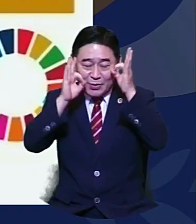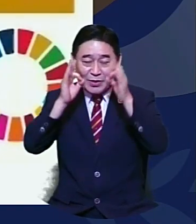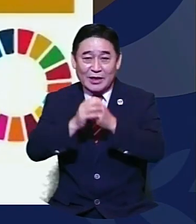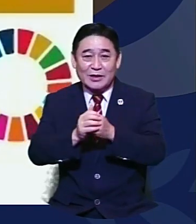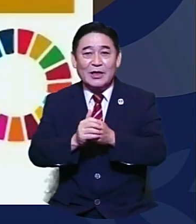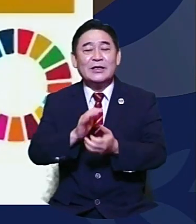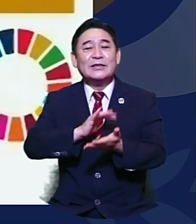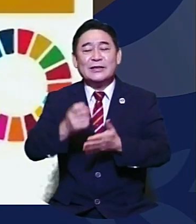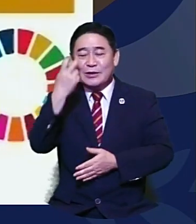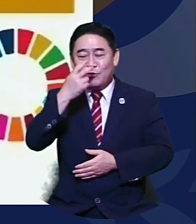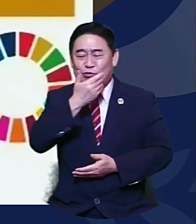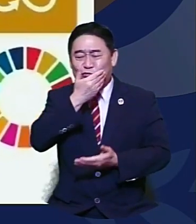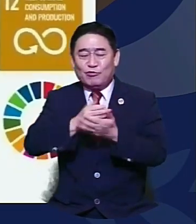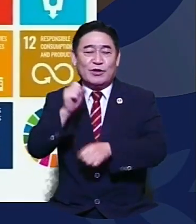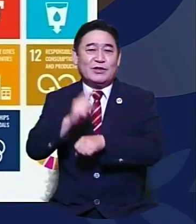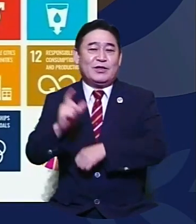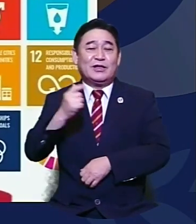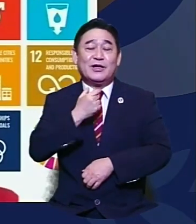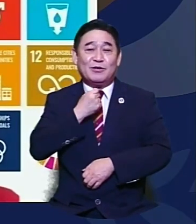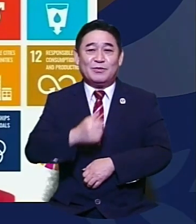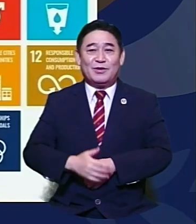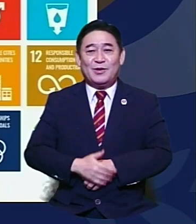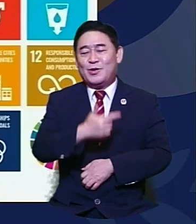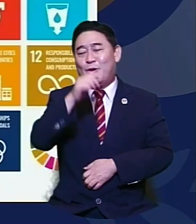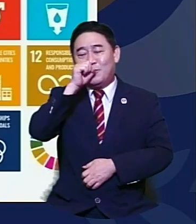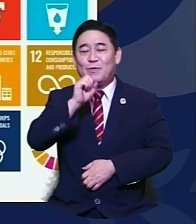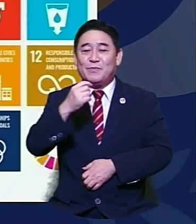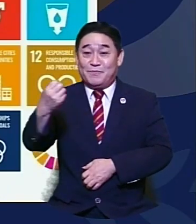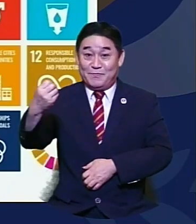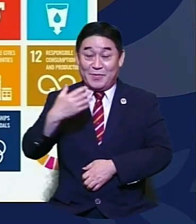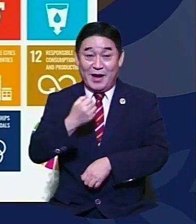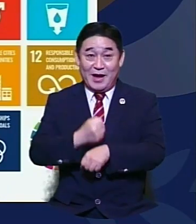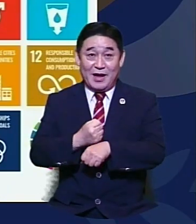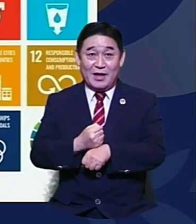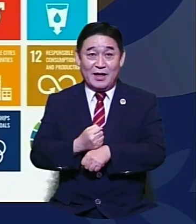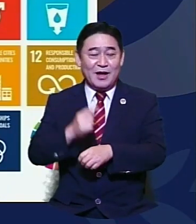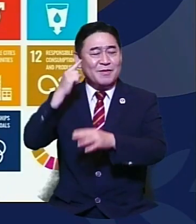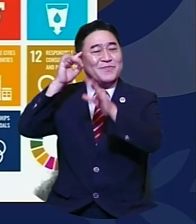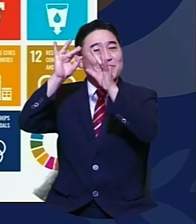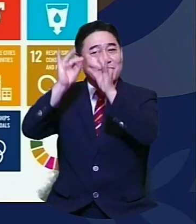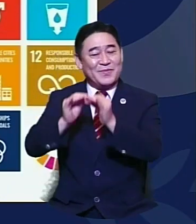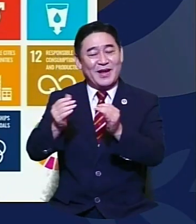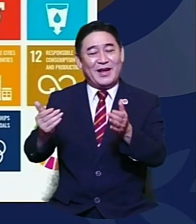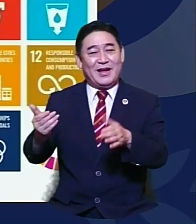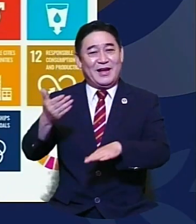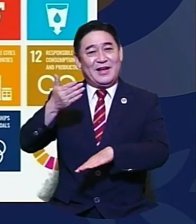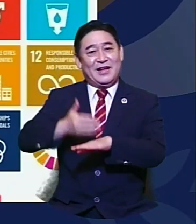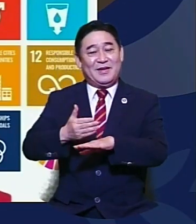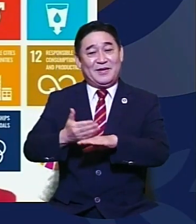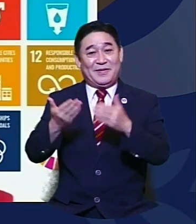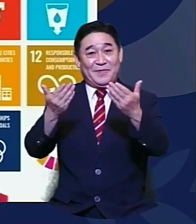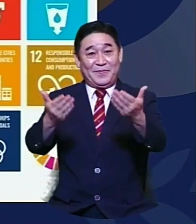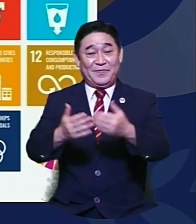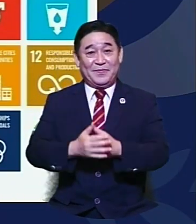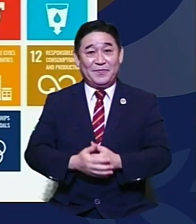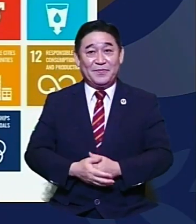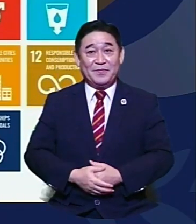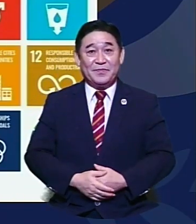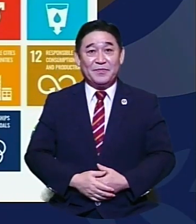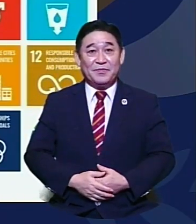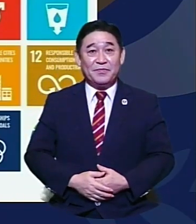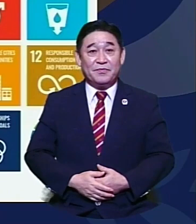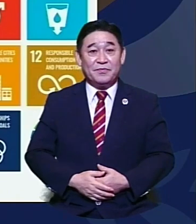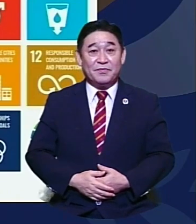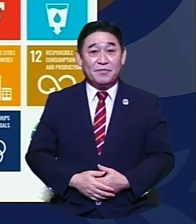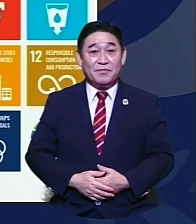you. That's a great point. Thank you very much. I fully agree. I will now close the